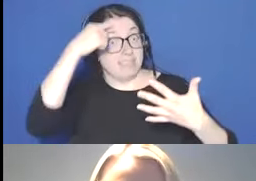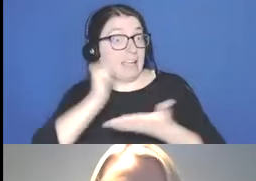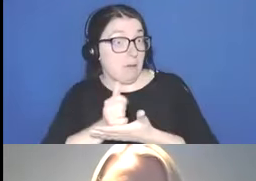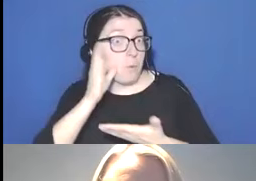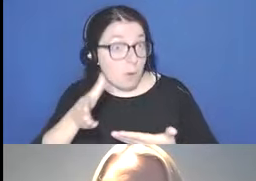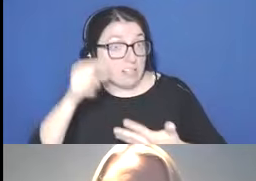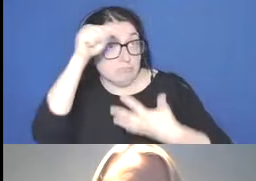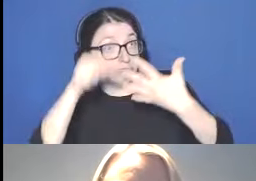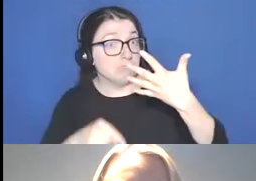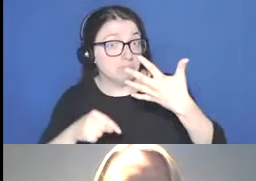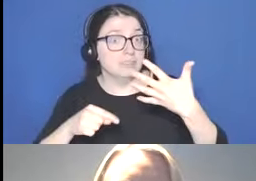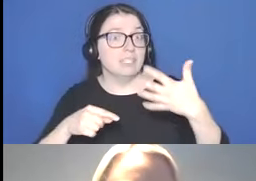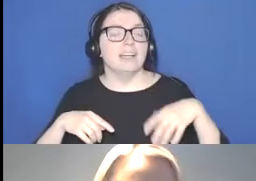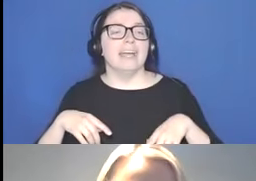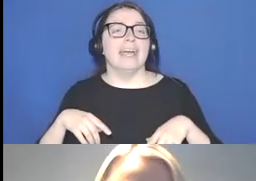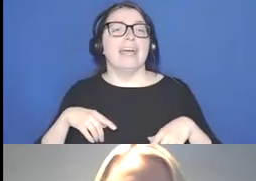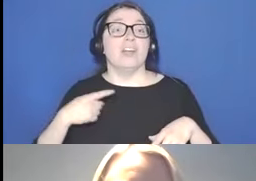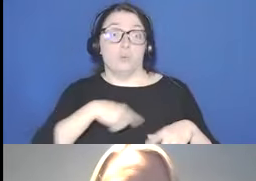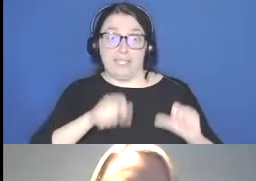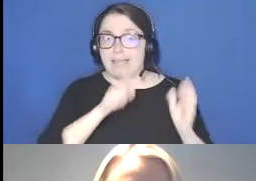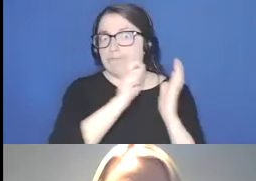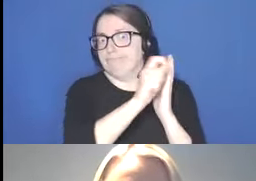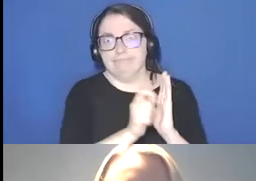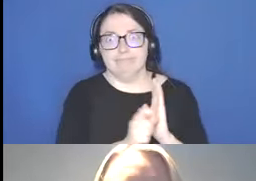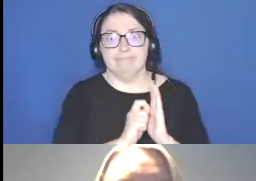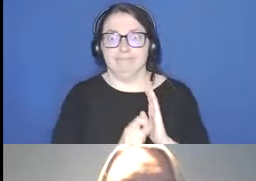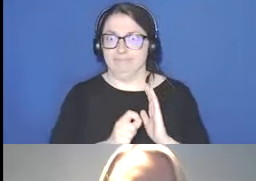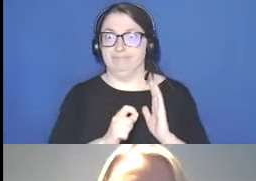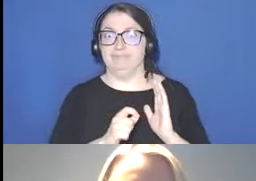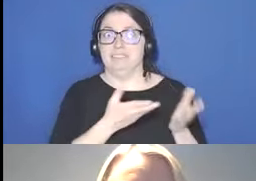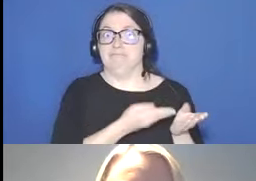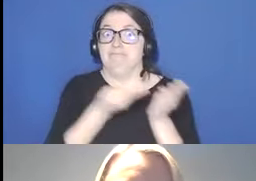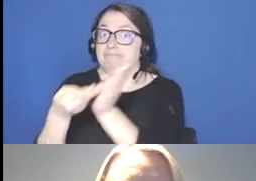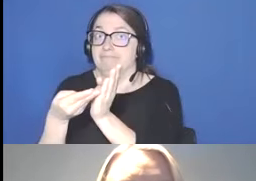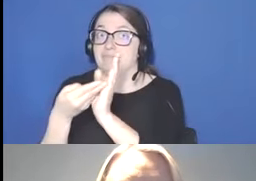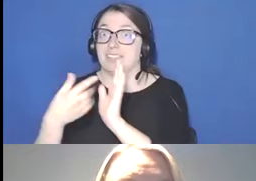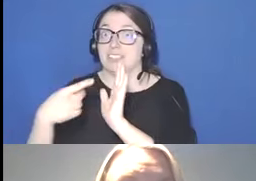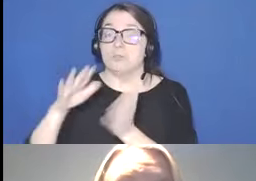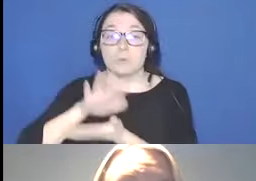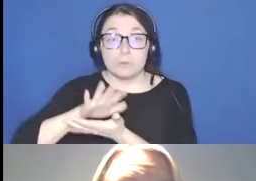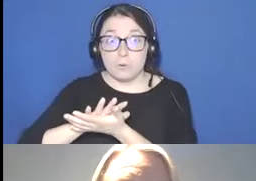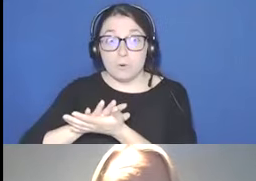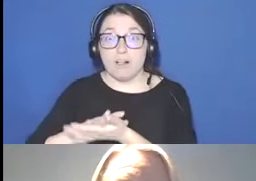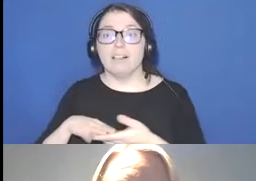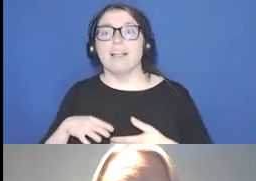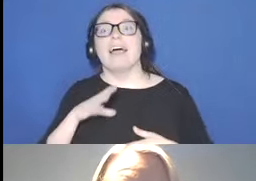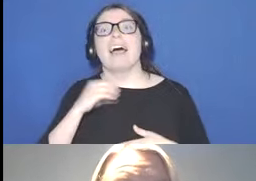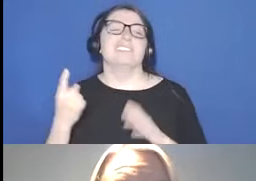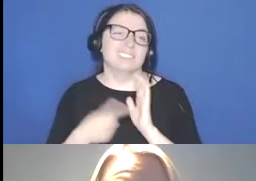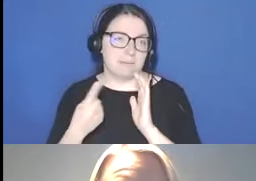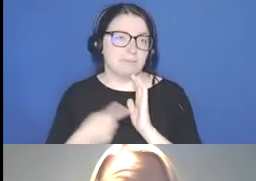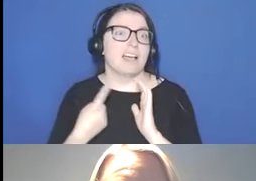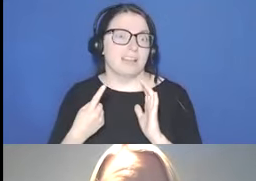help your child. And we can write those down as providers for you to give to the school, which can certainly sometimes help a